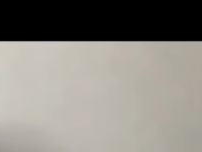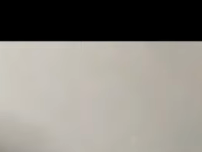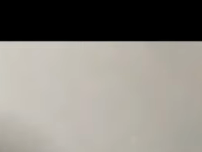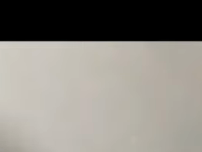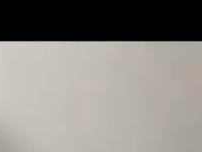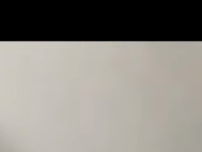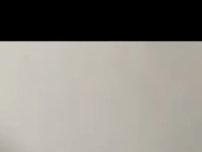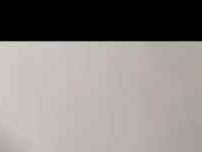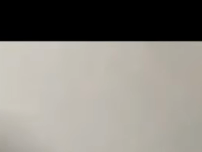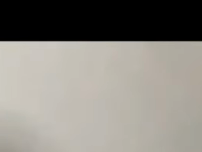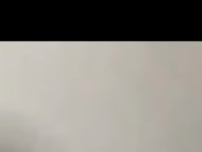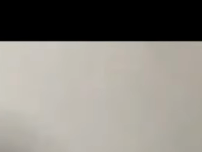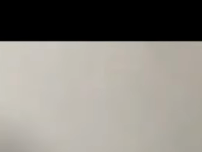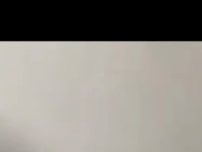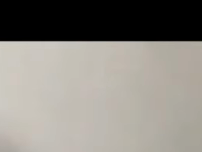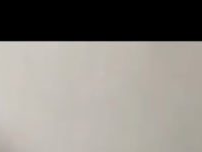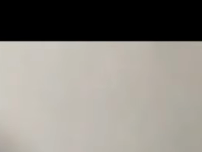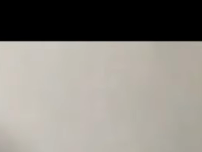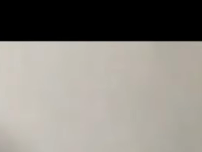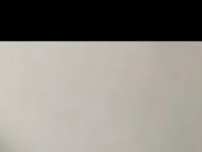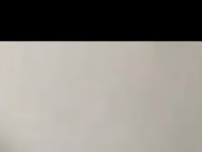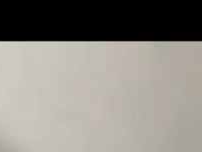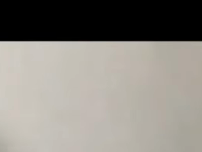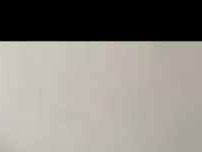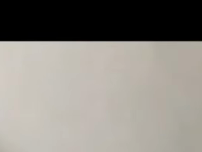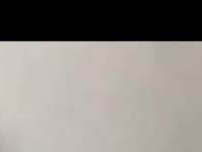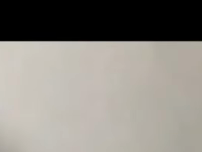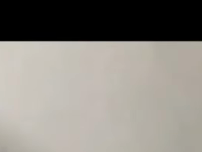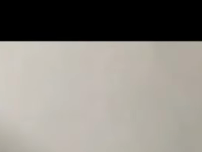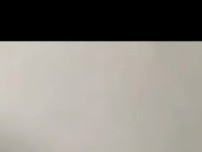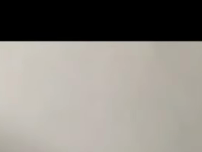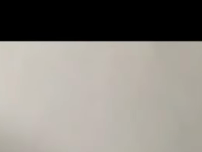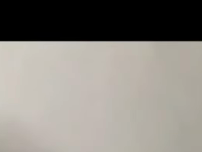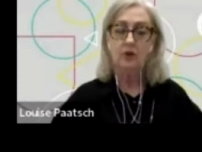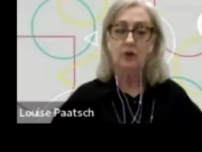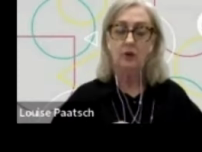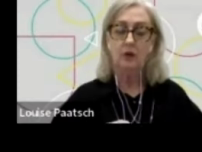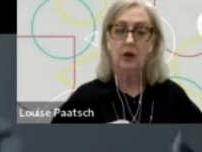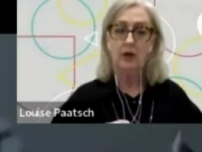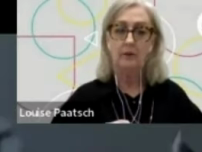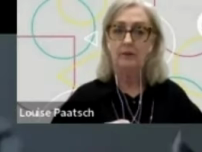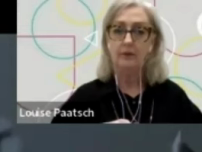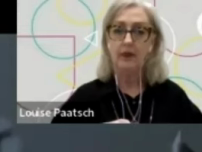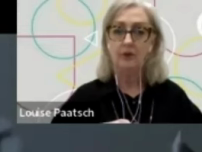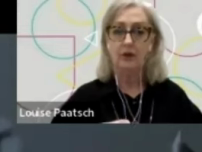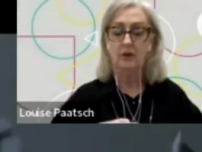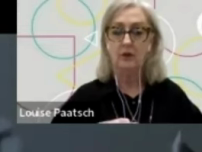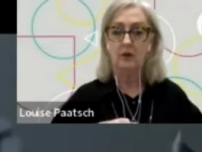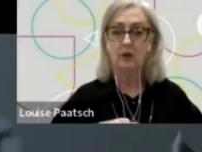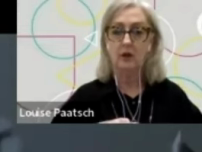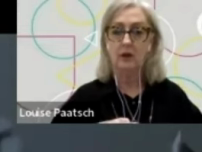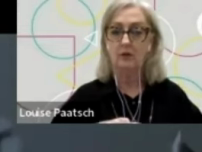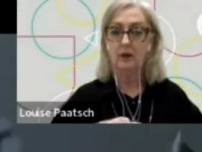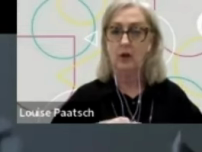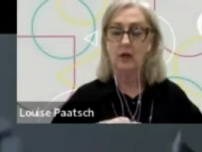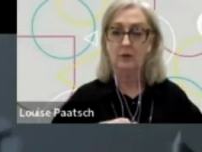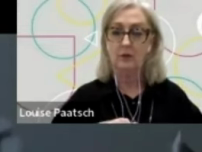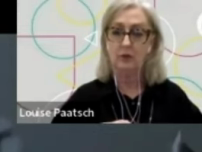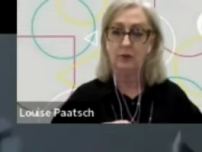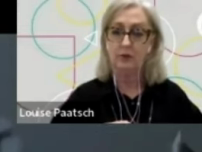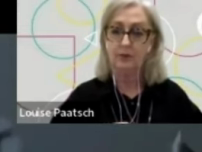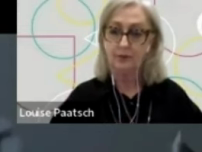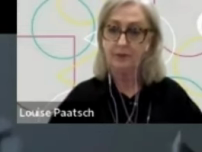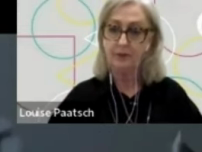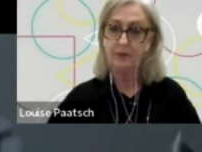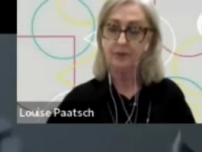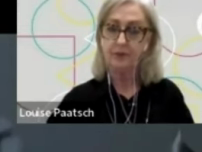of how they take turns, but how they build narrative. So that's always a lovely way as